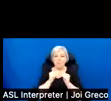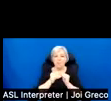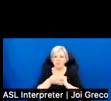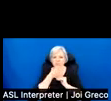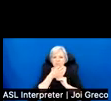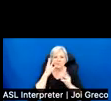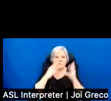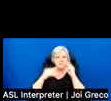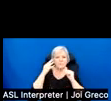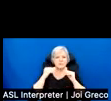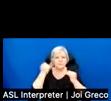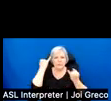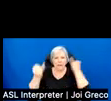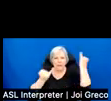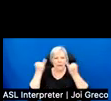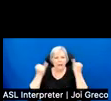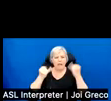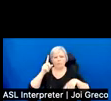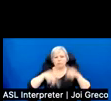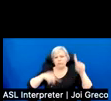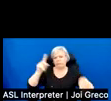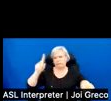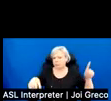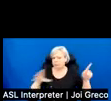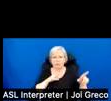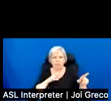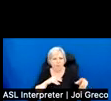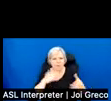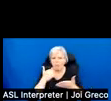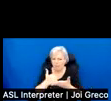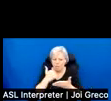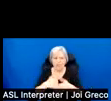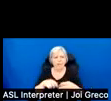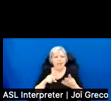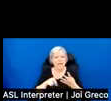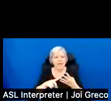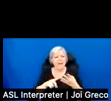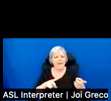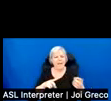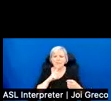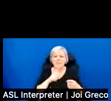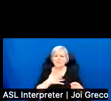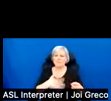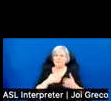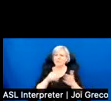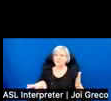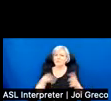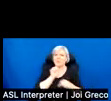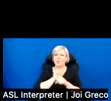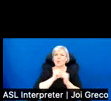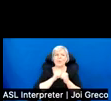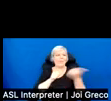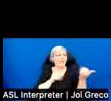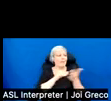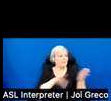disciplines, more diverse ideas and perspectives which contribute to the design process, and for students who typically work only with other students in their